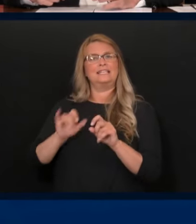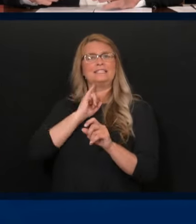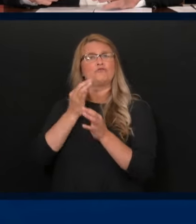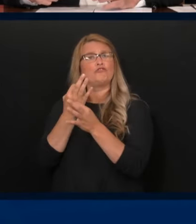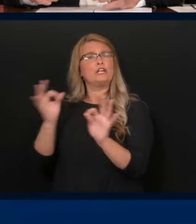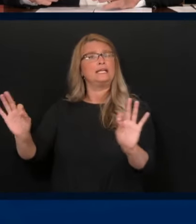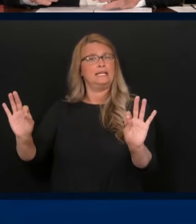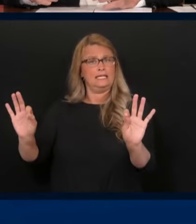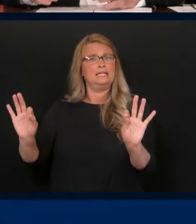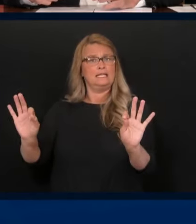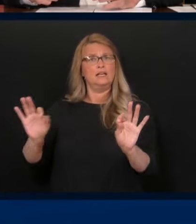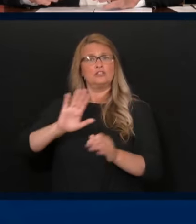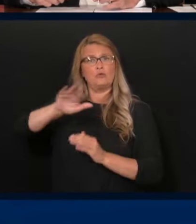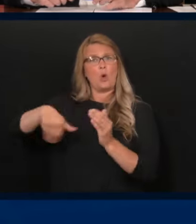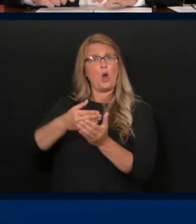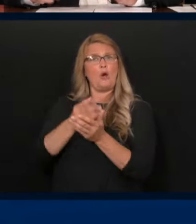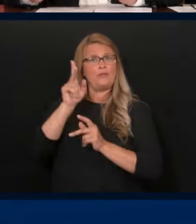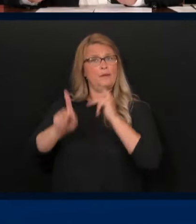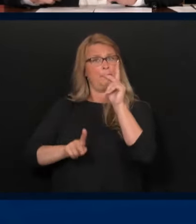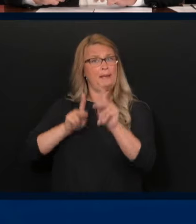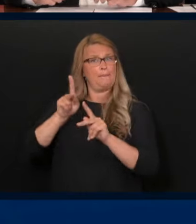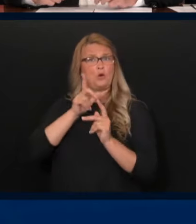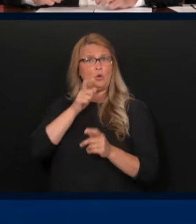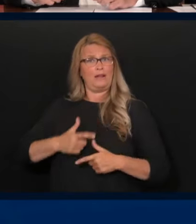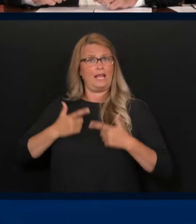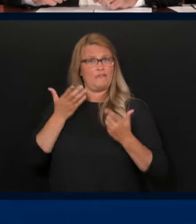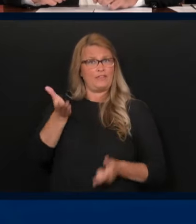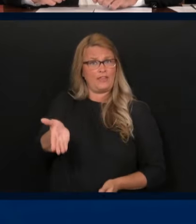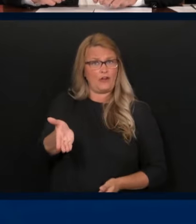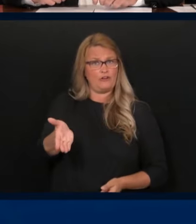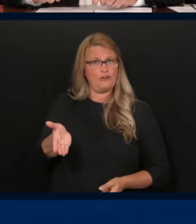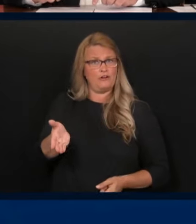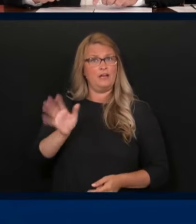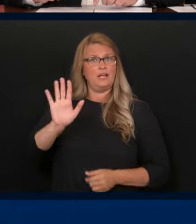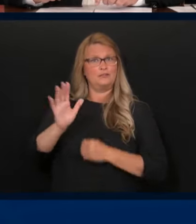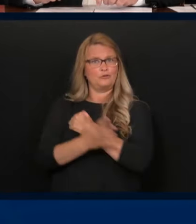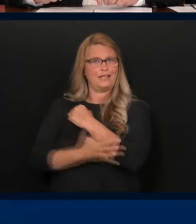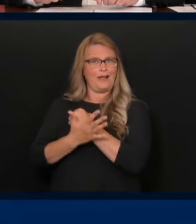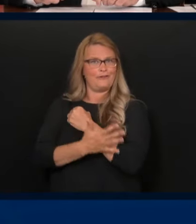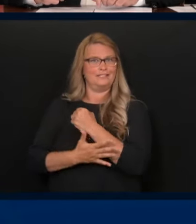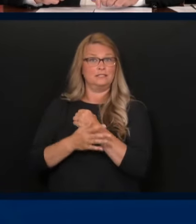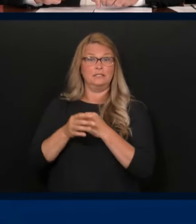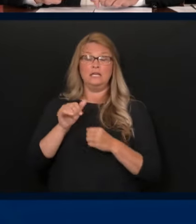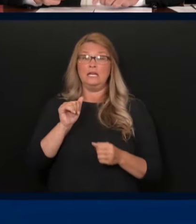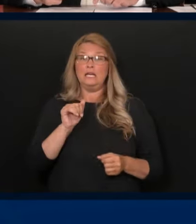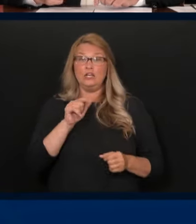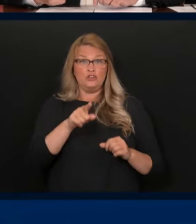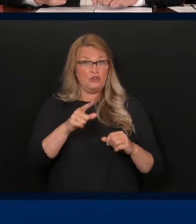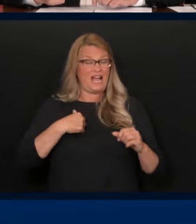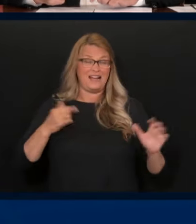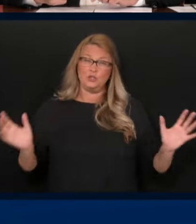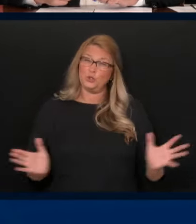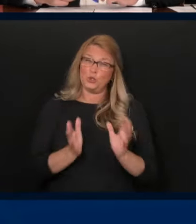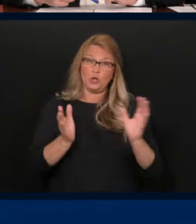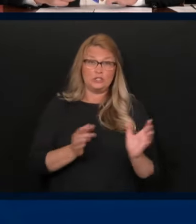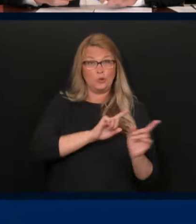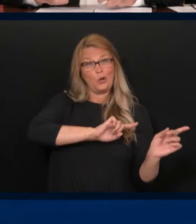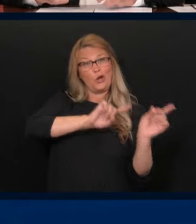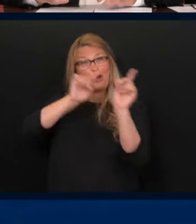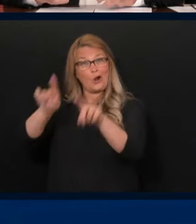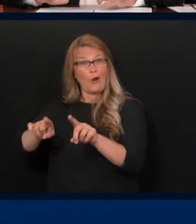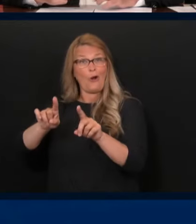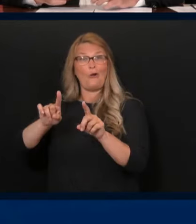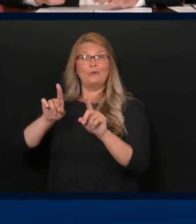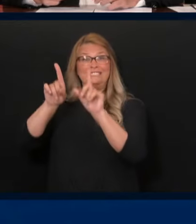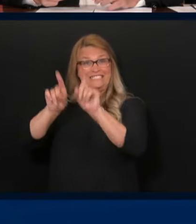to all residents in those counties, even if you don't have any symptoms. We encourage you like crazy to go out